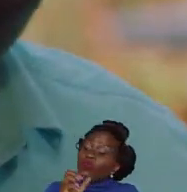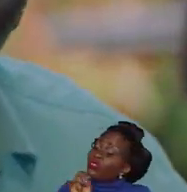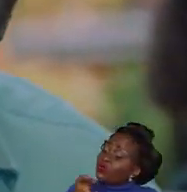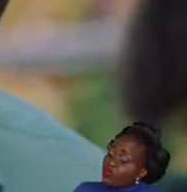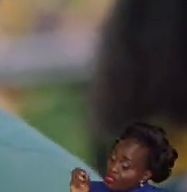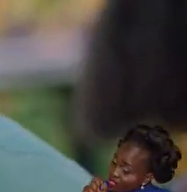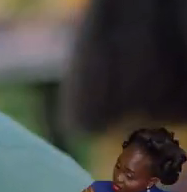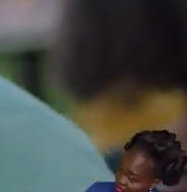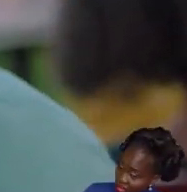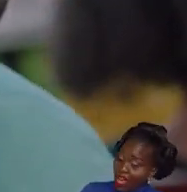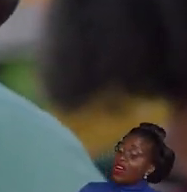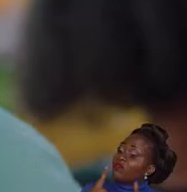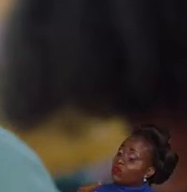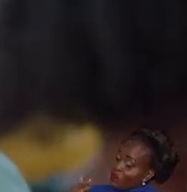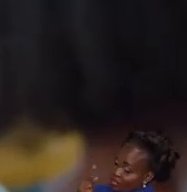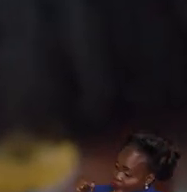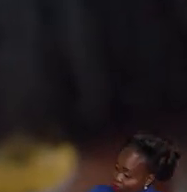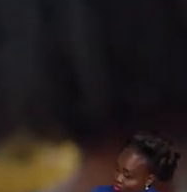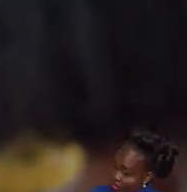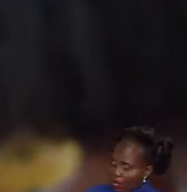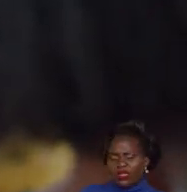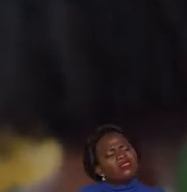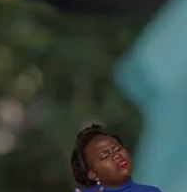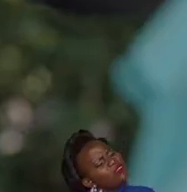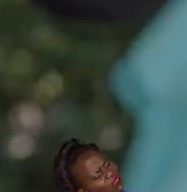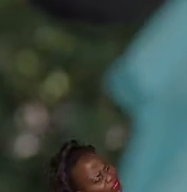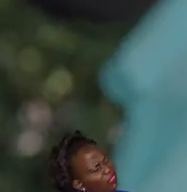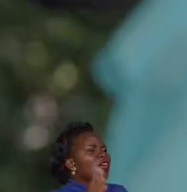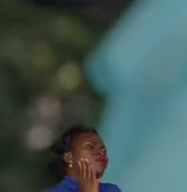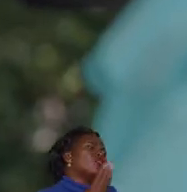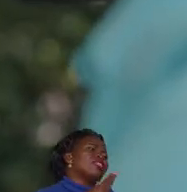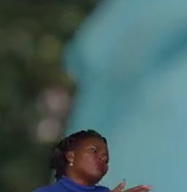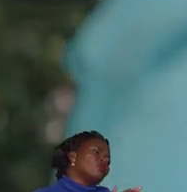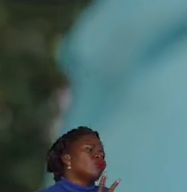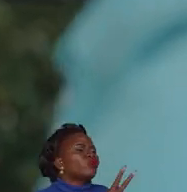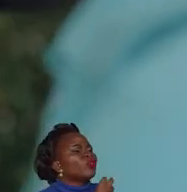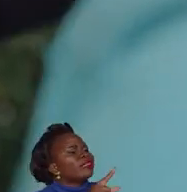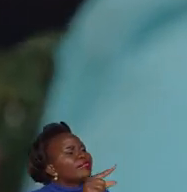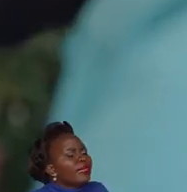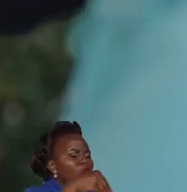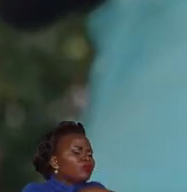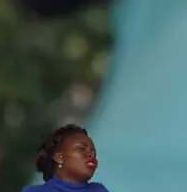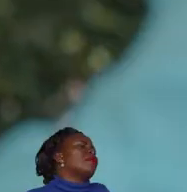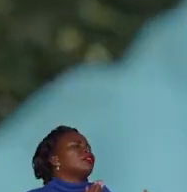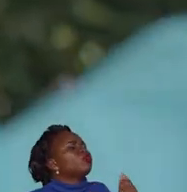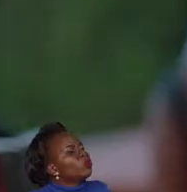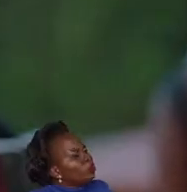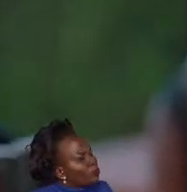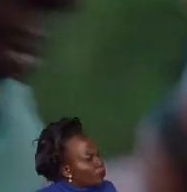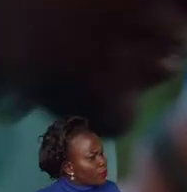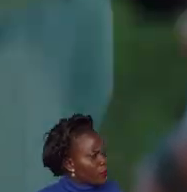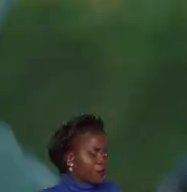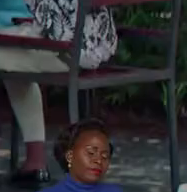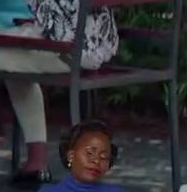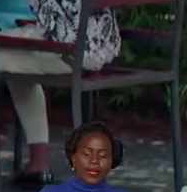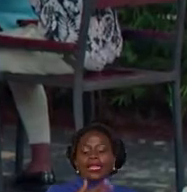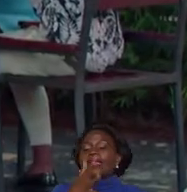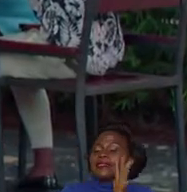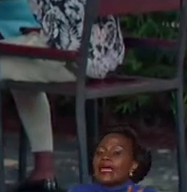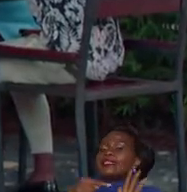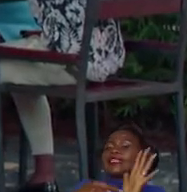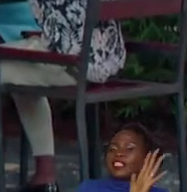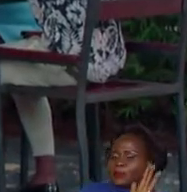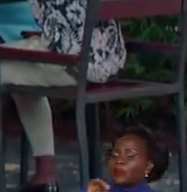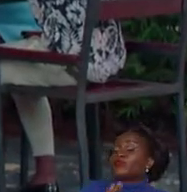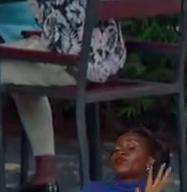source of the Nile. I don't have money today. Just a copyright loan of 200K to stock my shop.